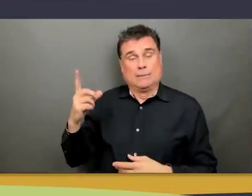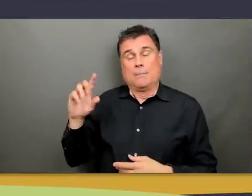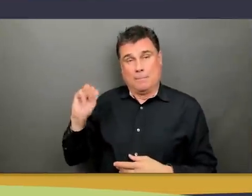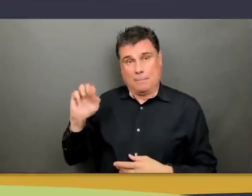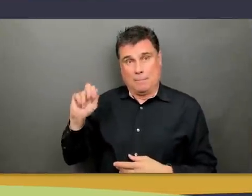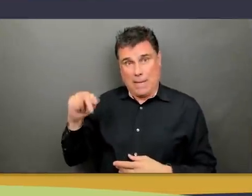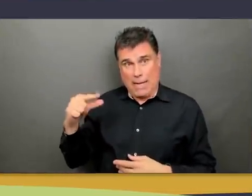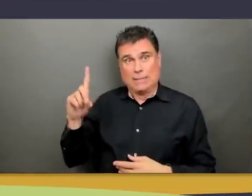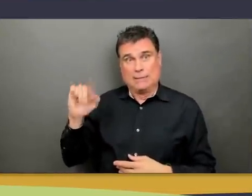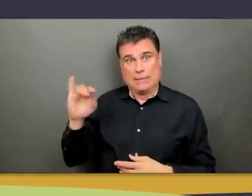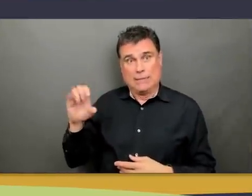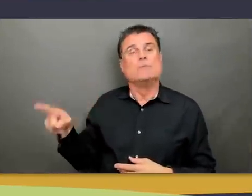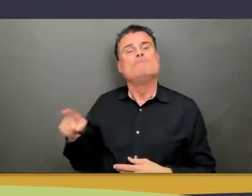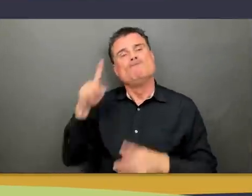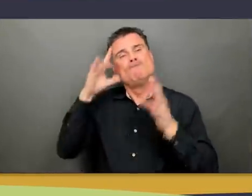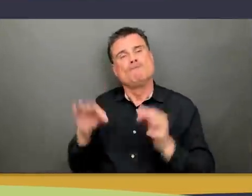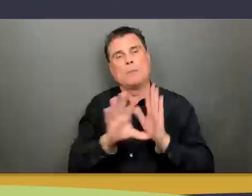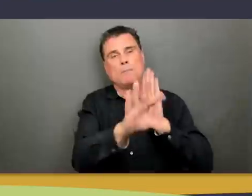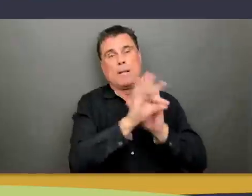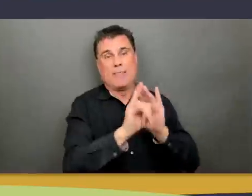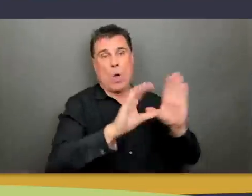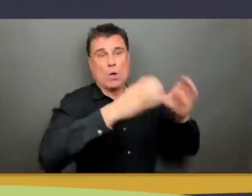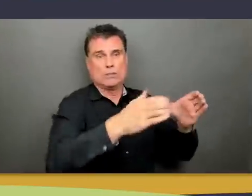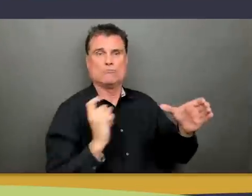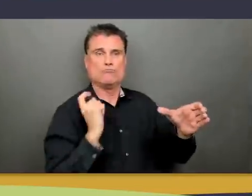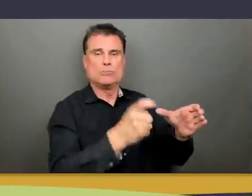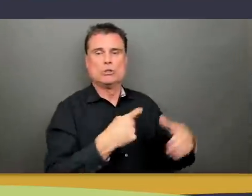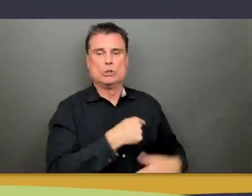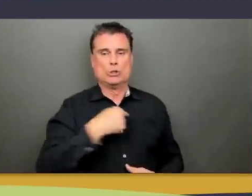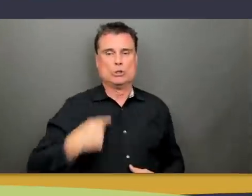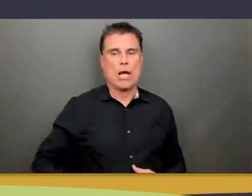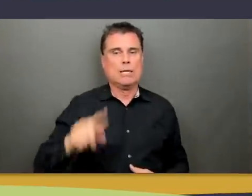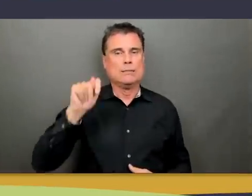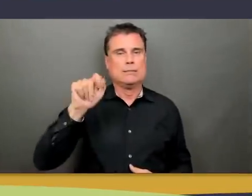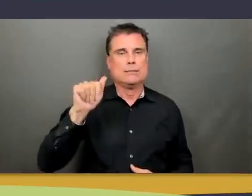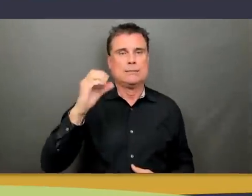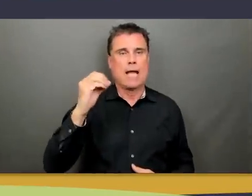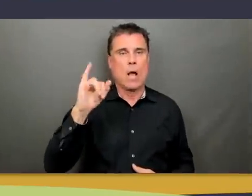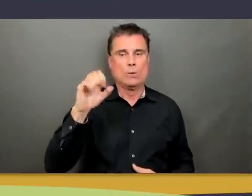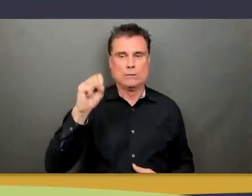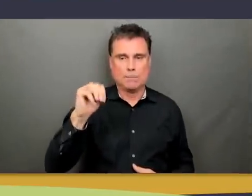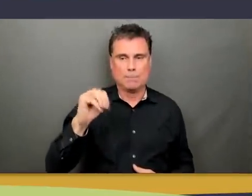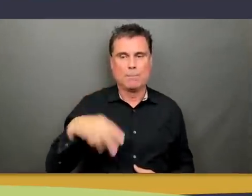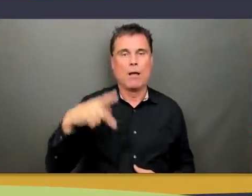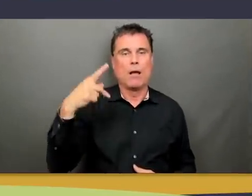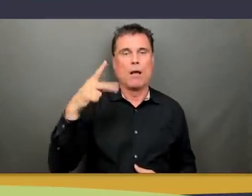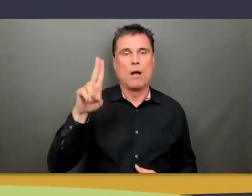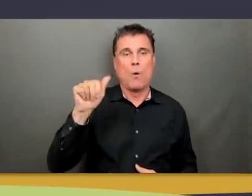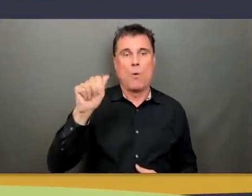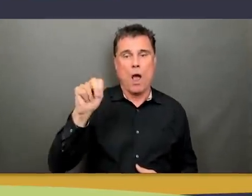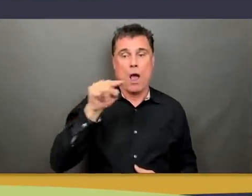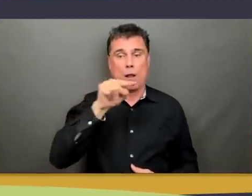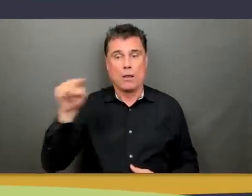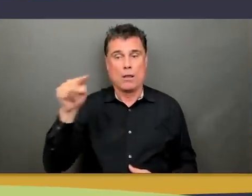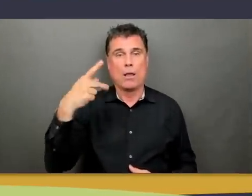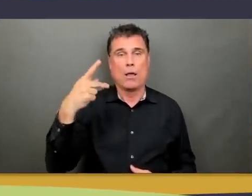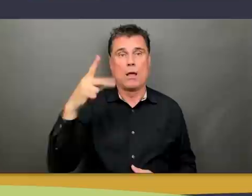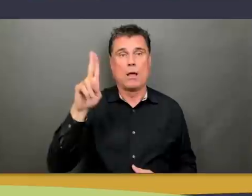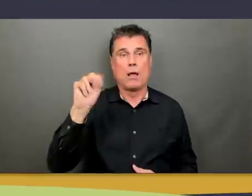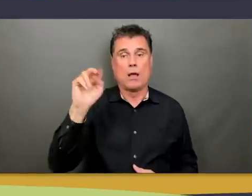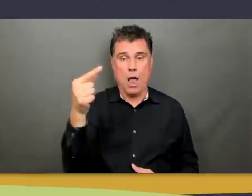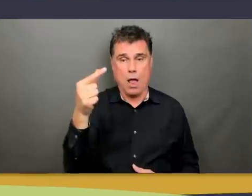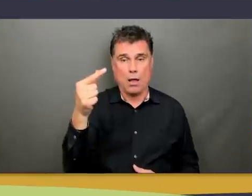This year, we received more than 70 nominees, each one inspirational in their own right.